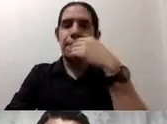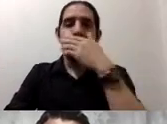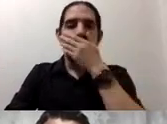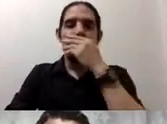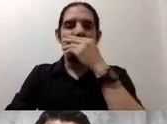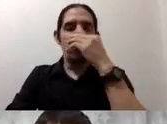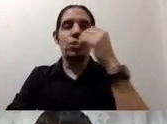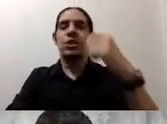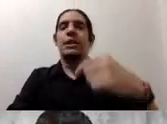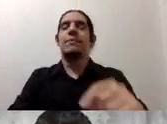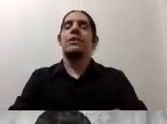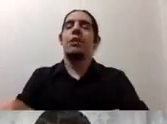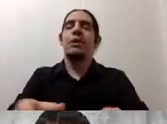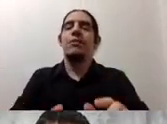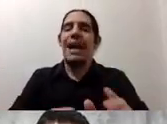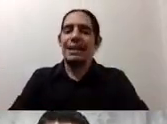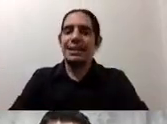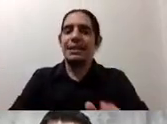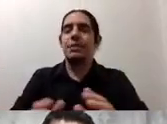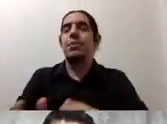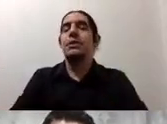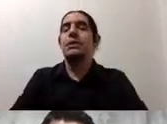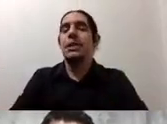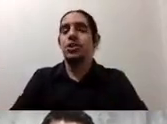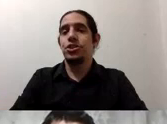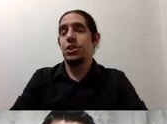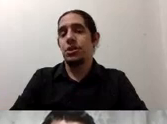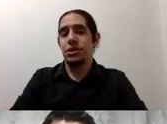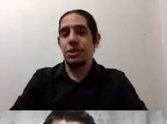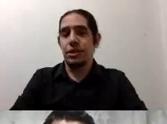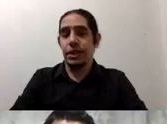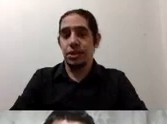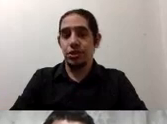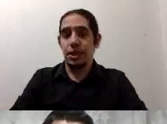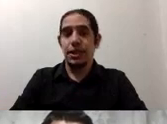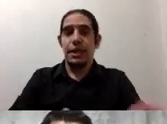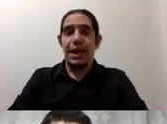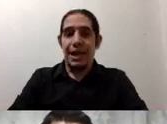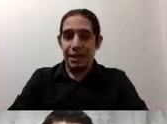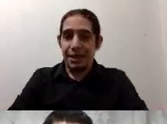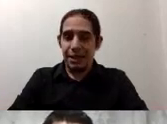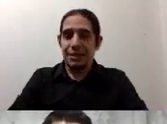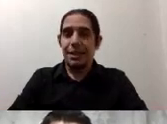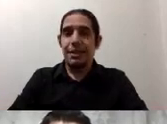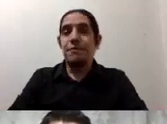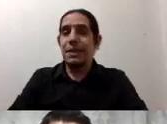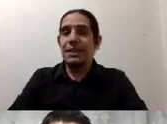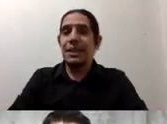And then we focus on the topic of accent and pronunciation in non-standard English.